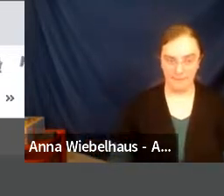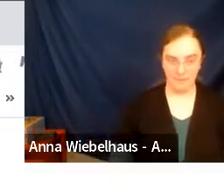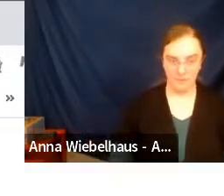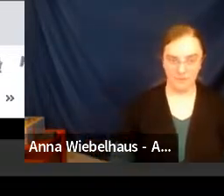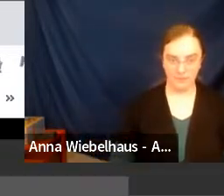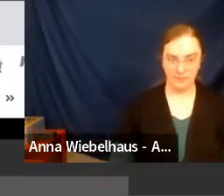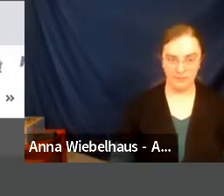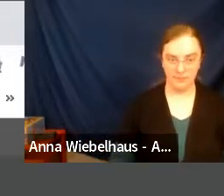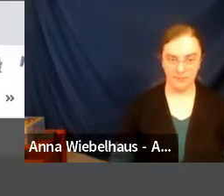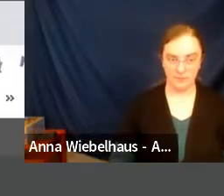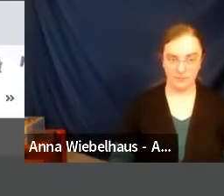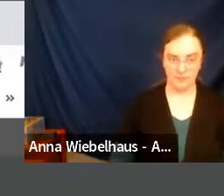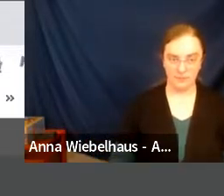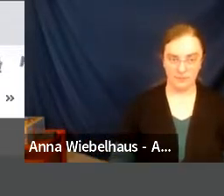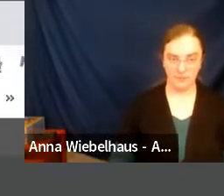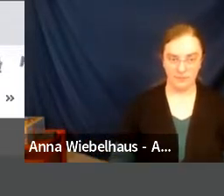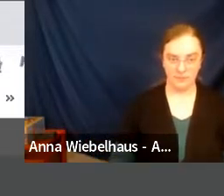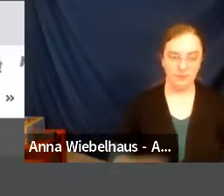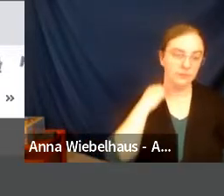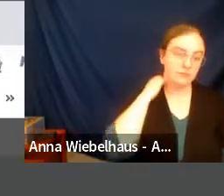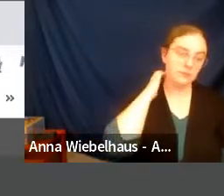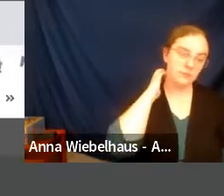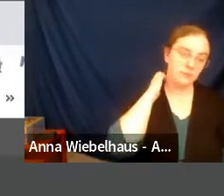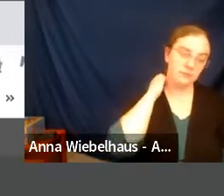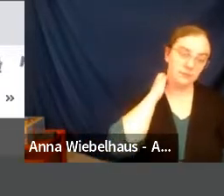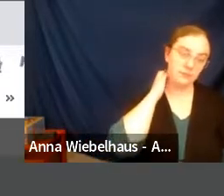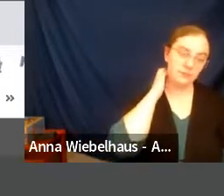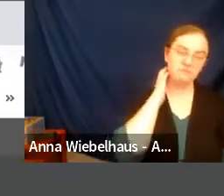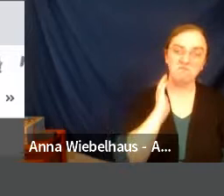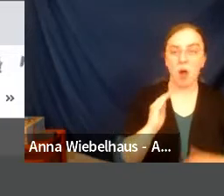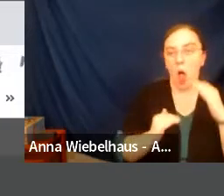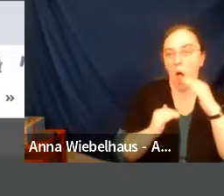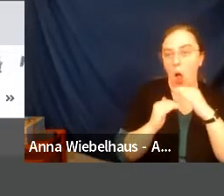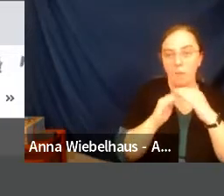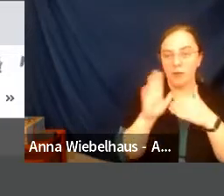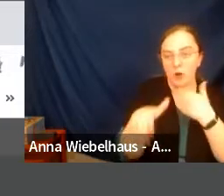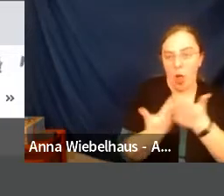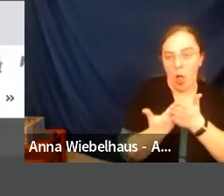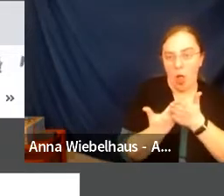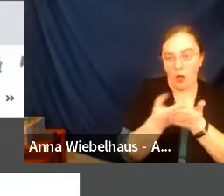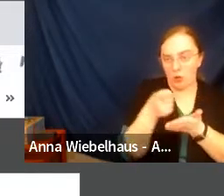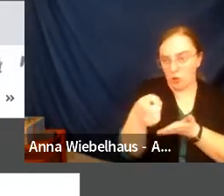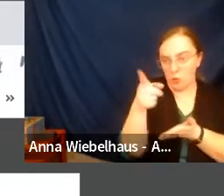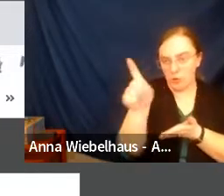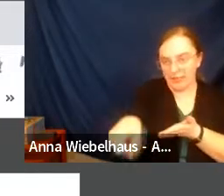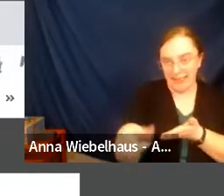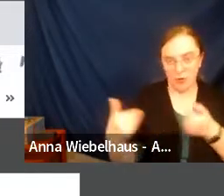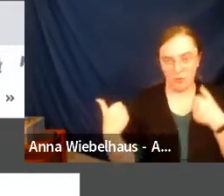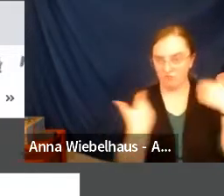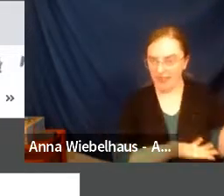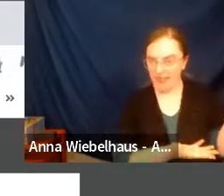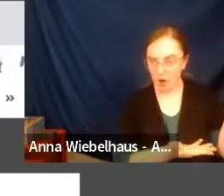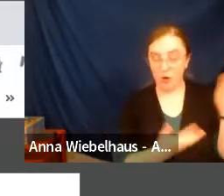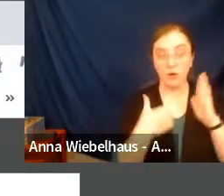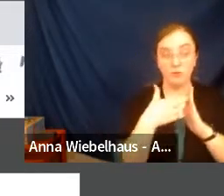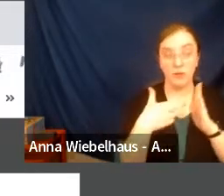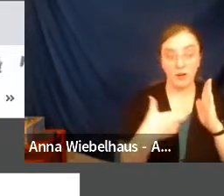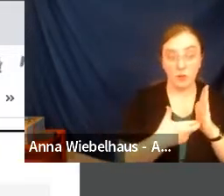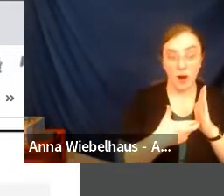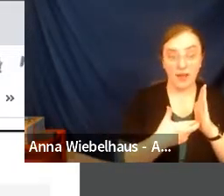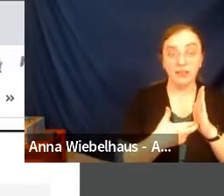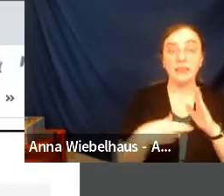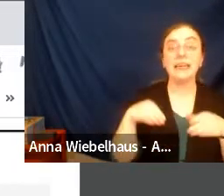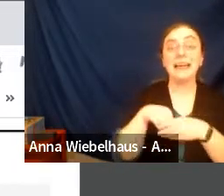kindergarten, that will be most, if not all, the information that you need, including the registration in several different of